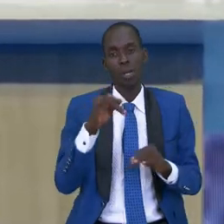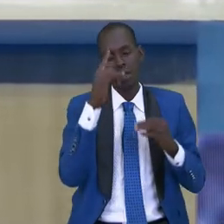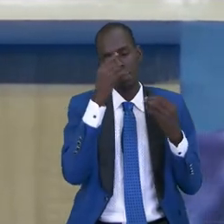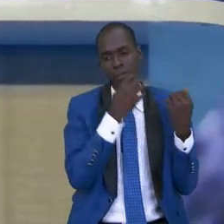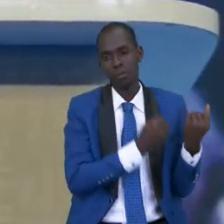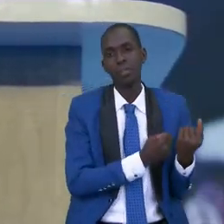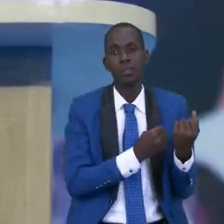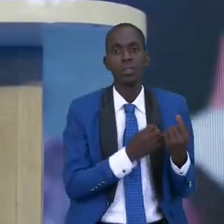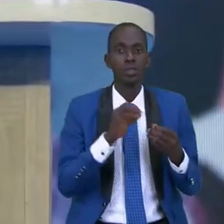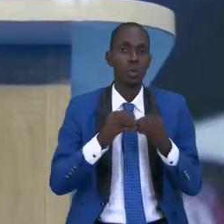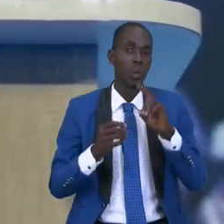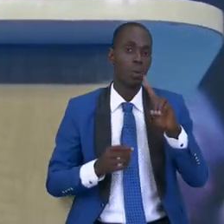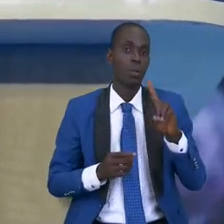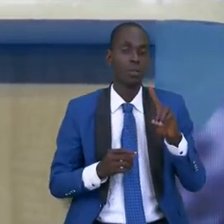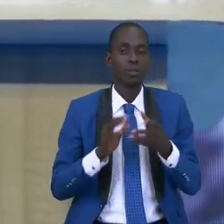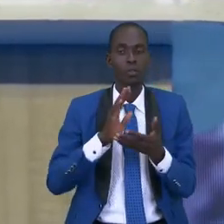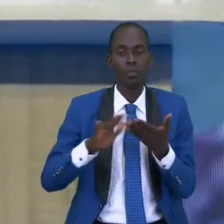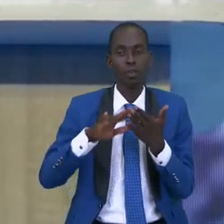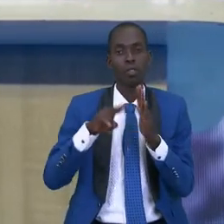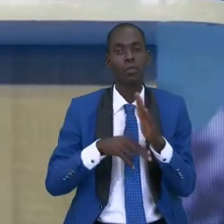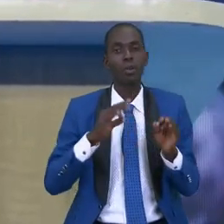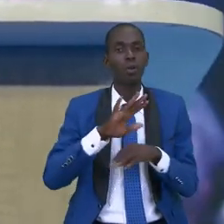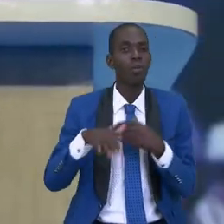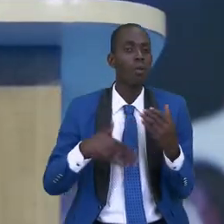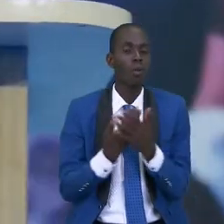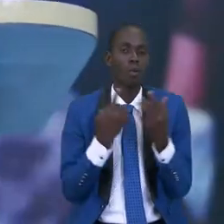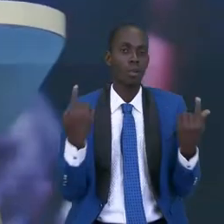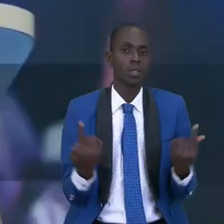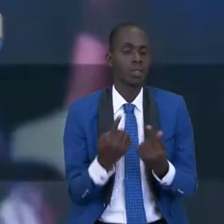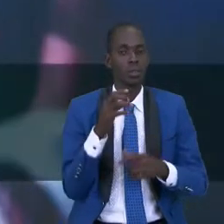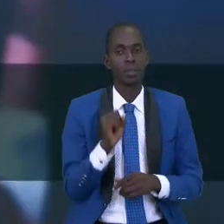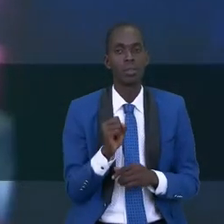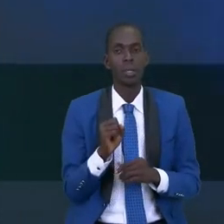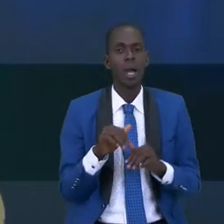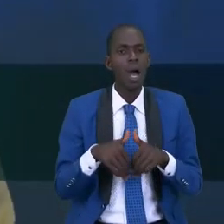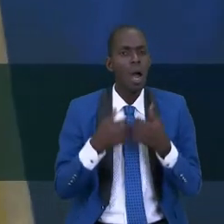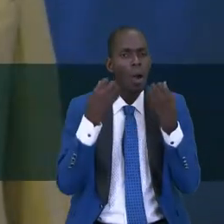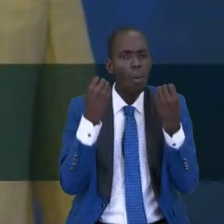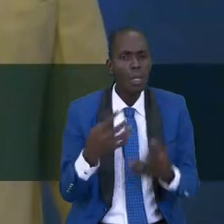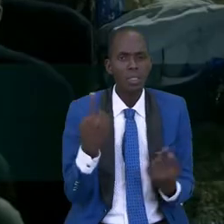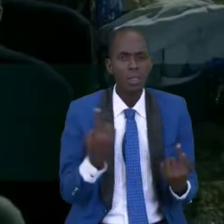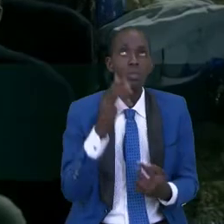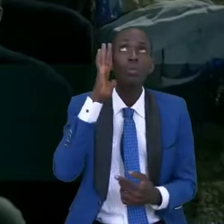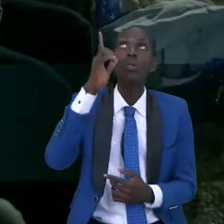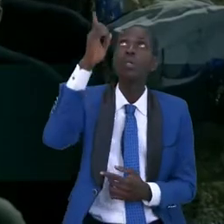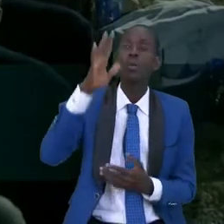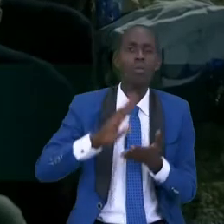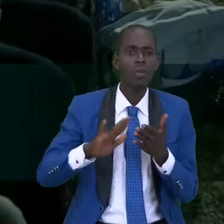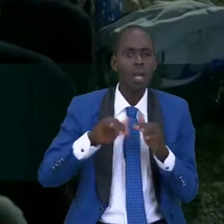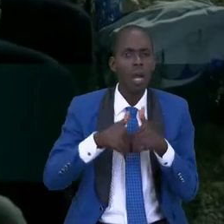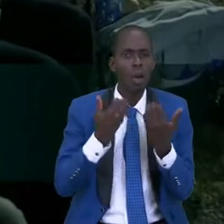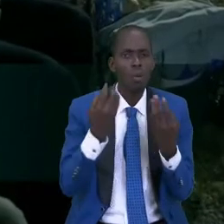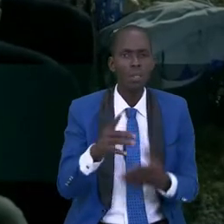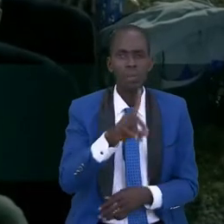Number one is forgiveness of all sins. How many sins will God forgive?